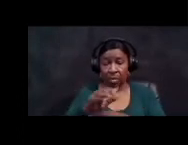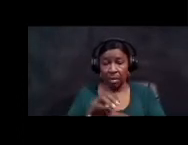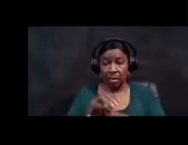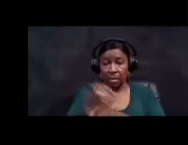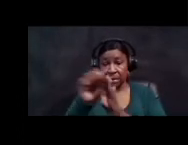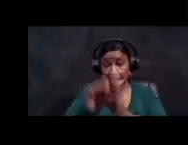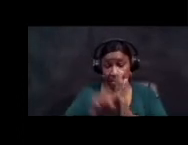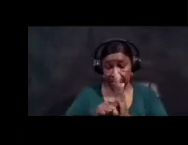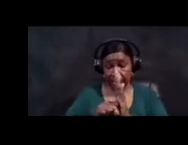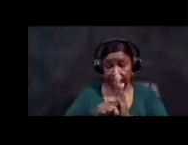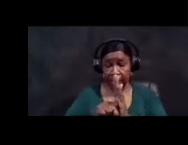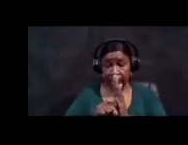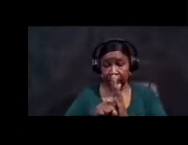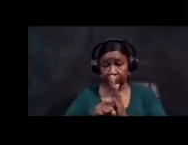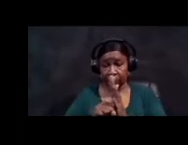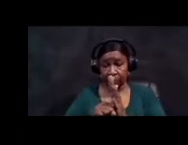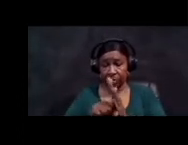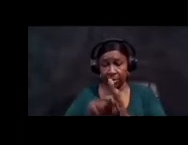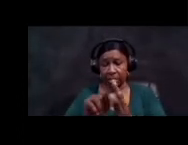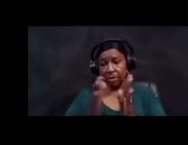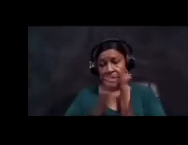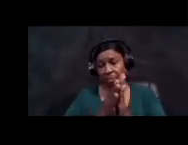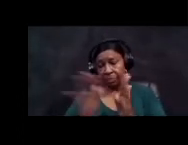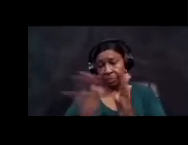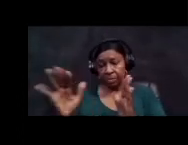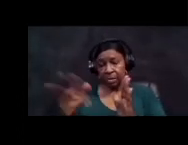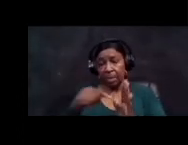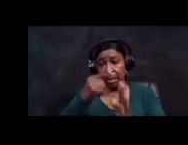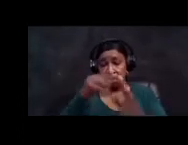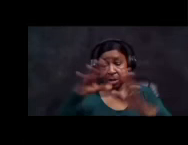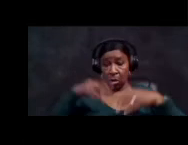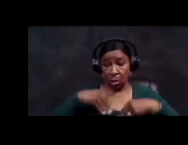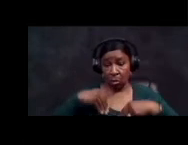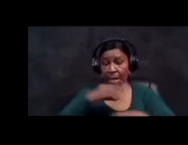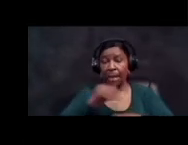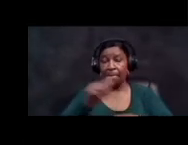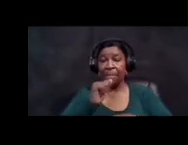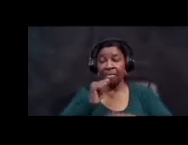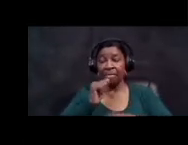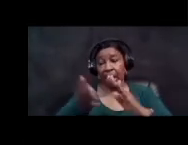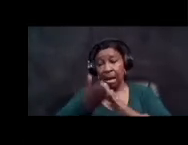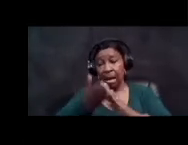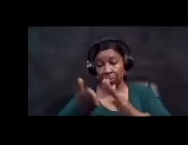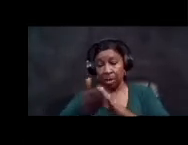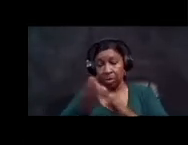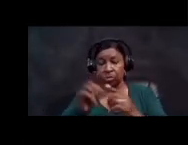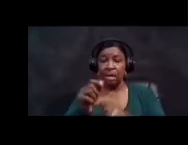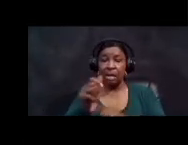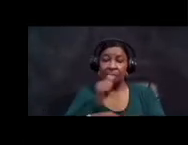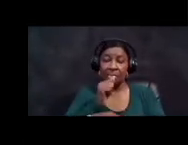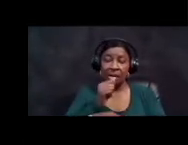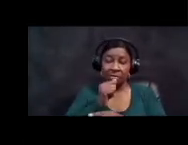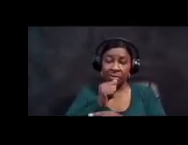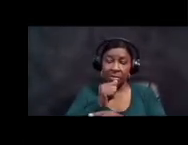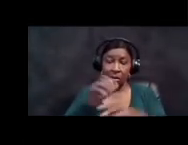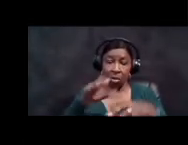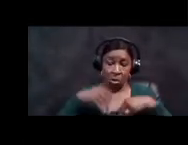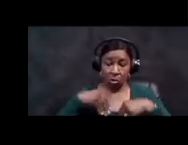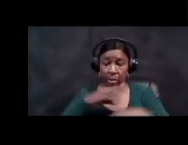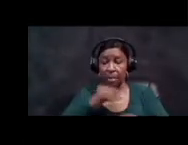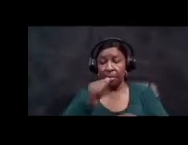space that range from publicly owned and privately operated to privately owned and privately operated